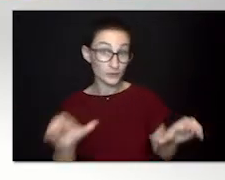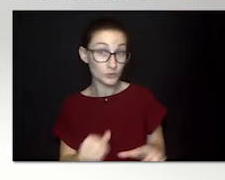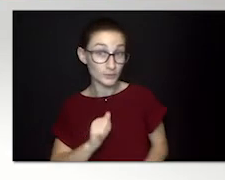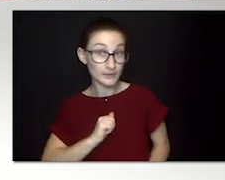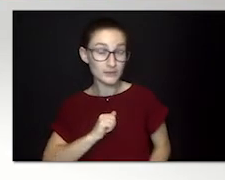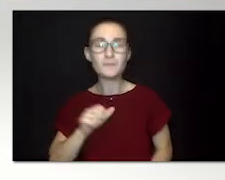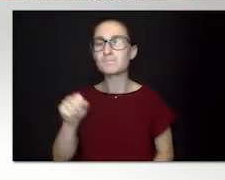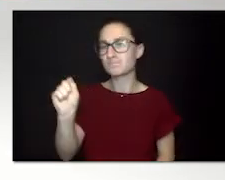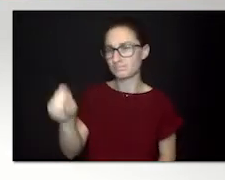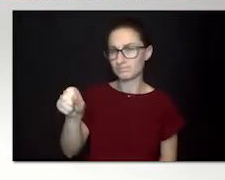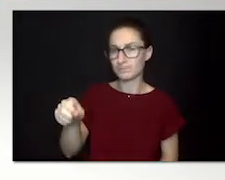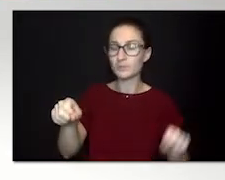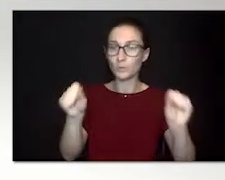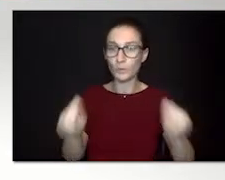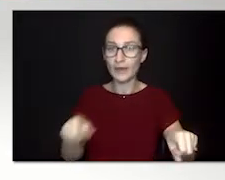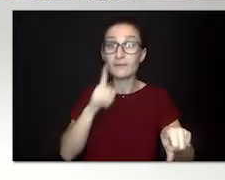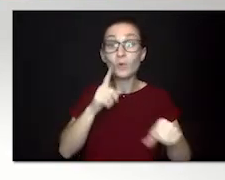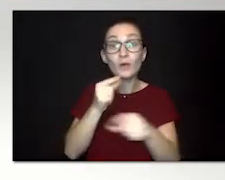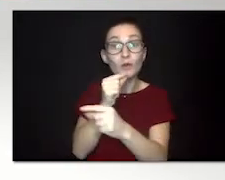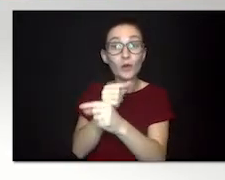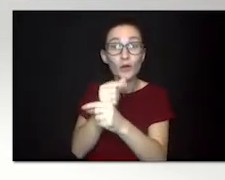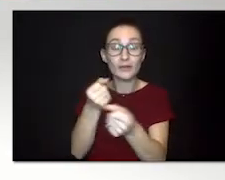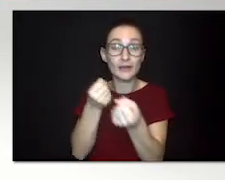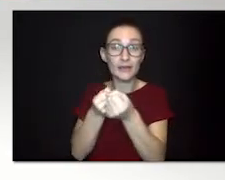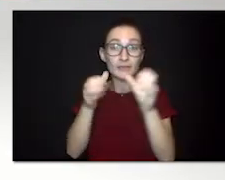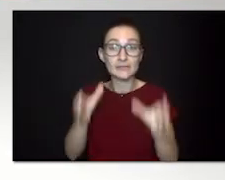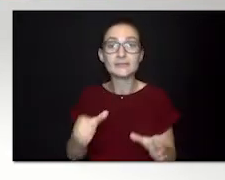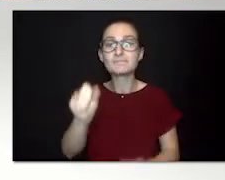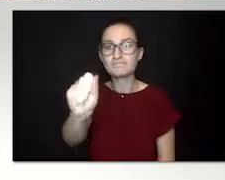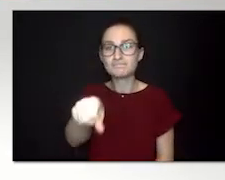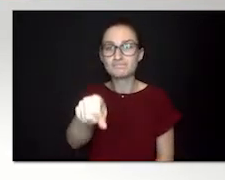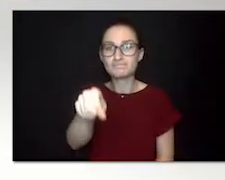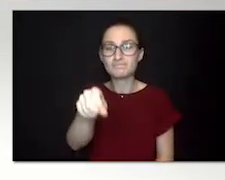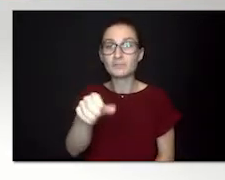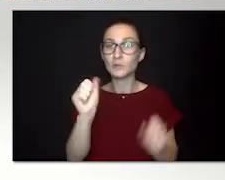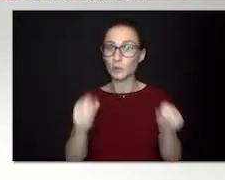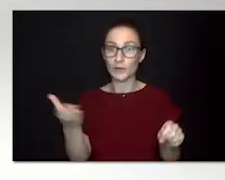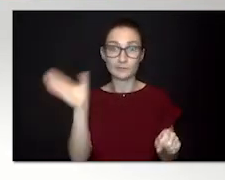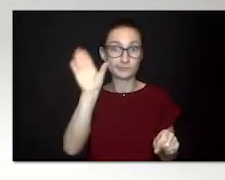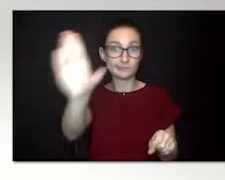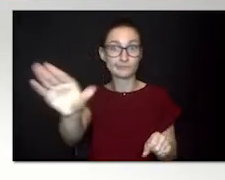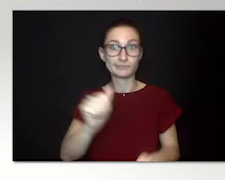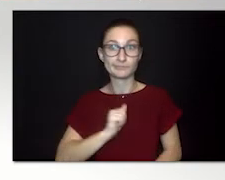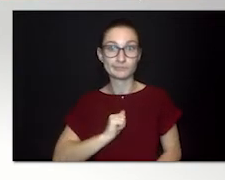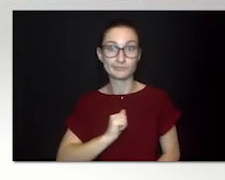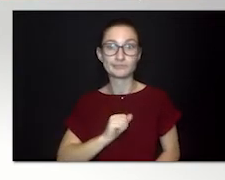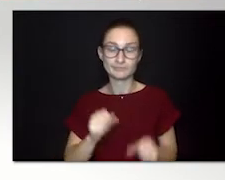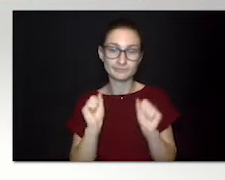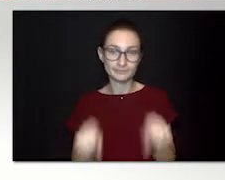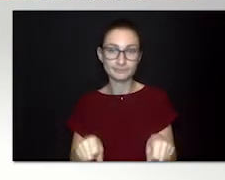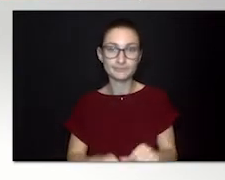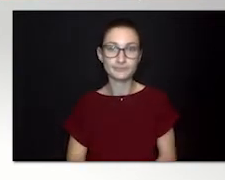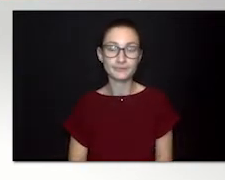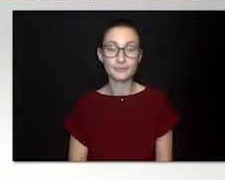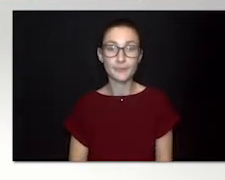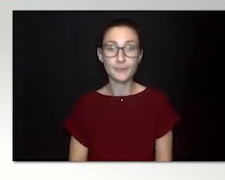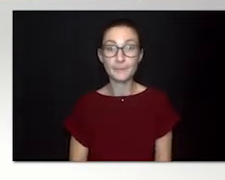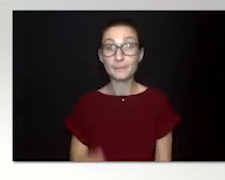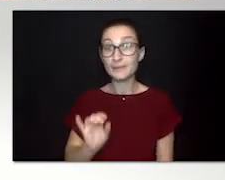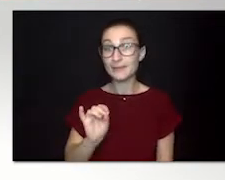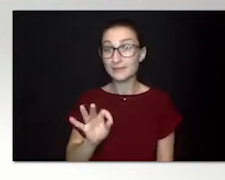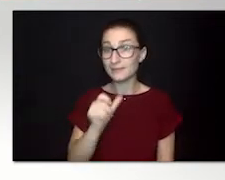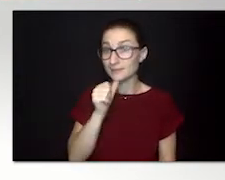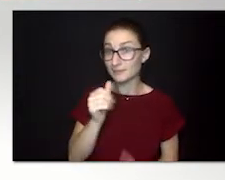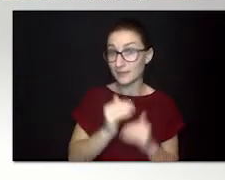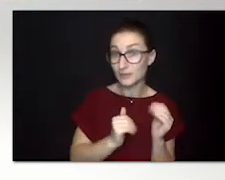it yourself? Yes, you can do it yourself. For guardian advocacy, you are able to do everything yourself. But if